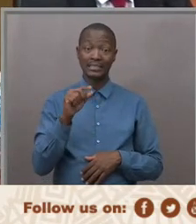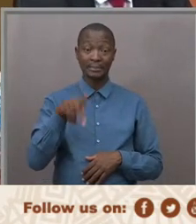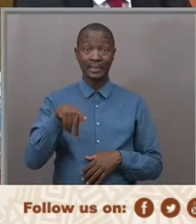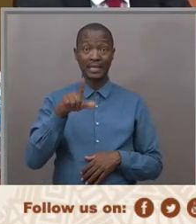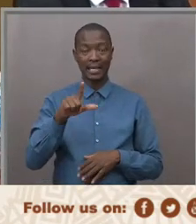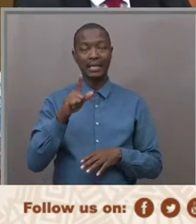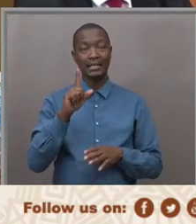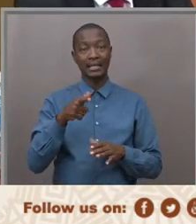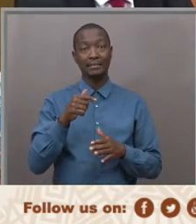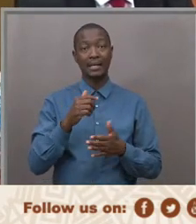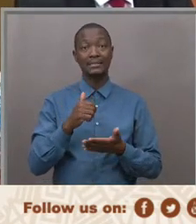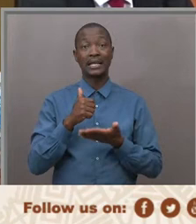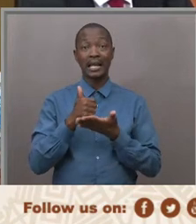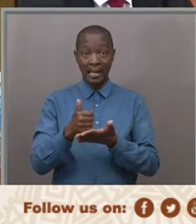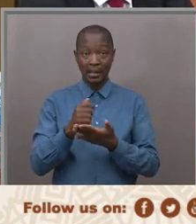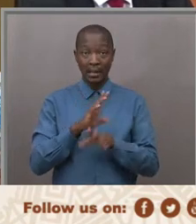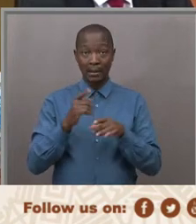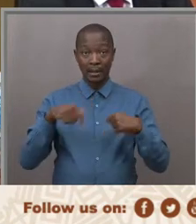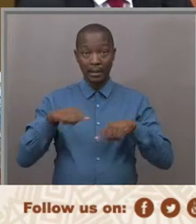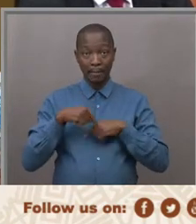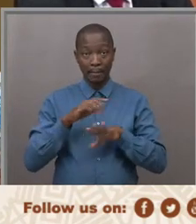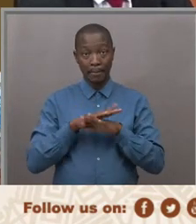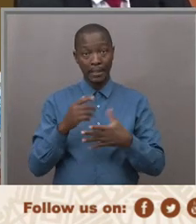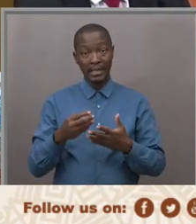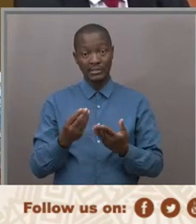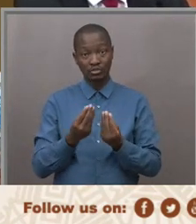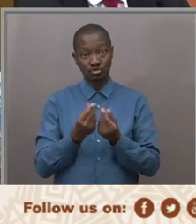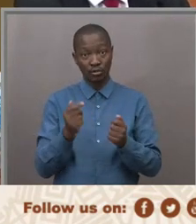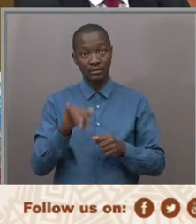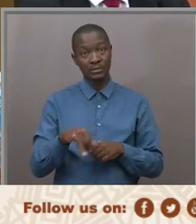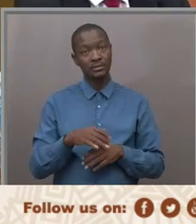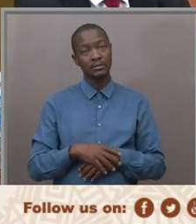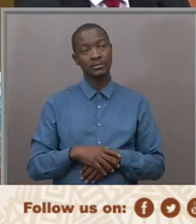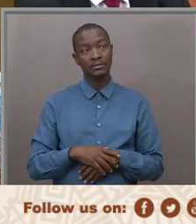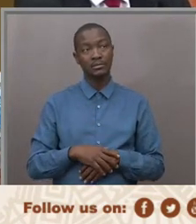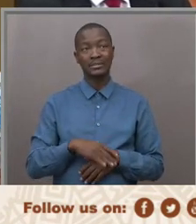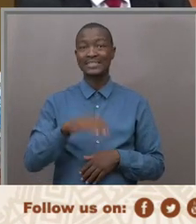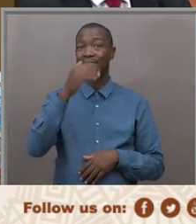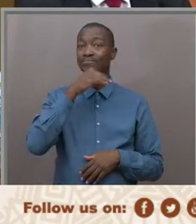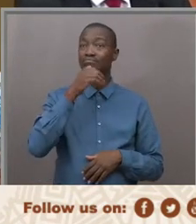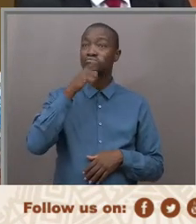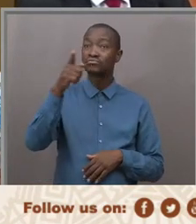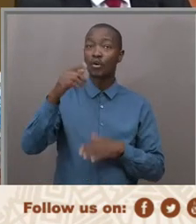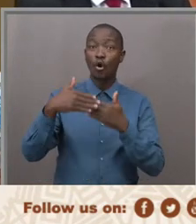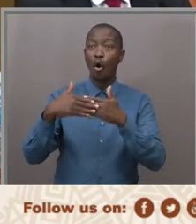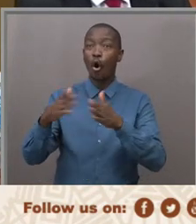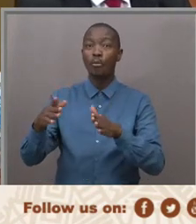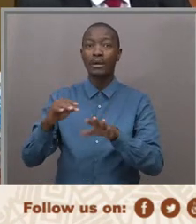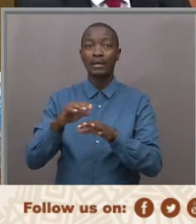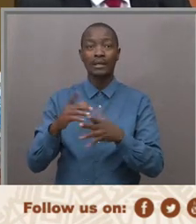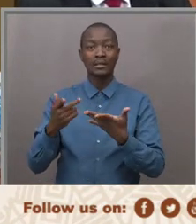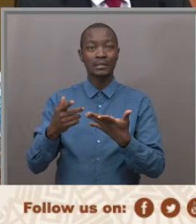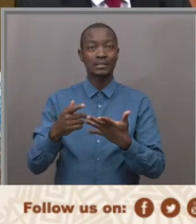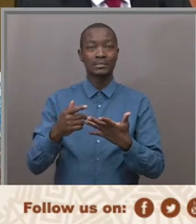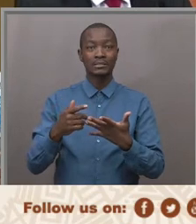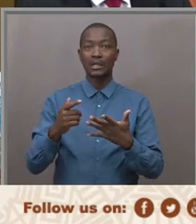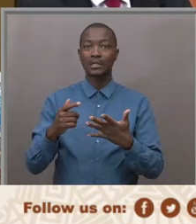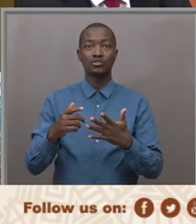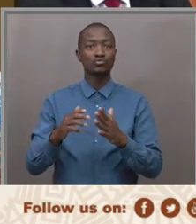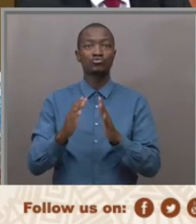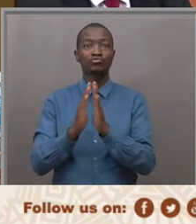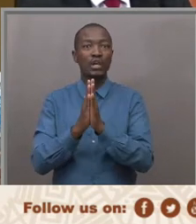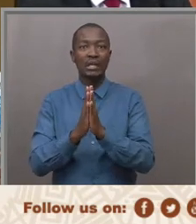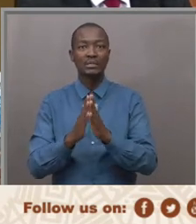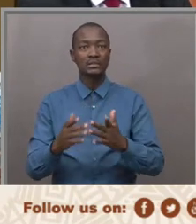It's a sketch. This is a pandemic. There are shebeens being opened next to churches, next